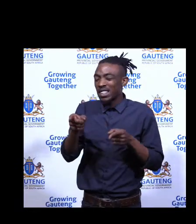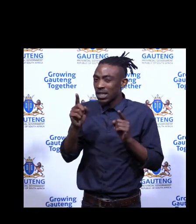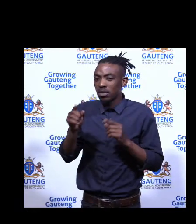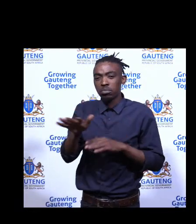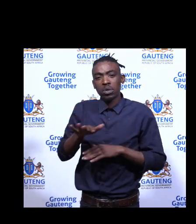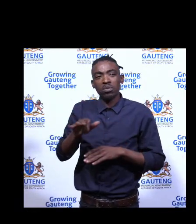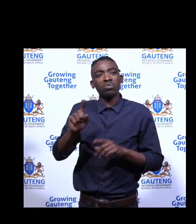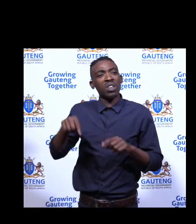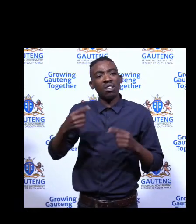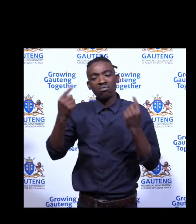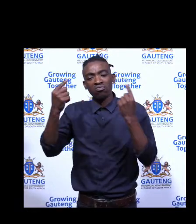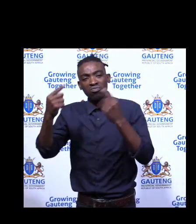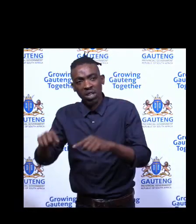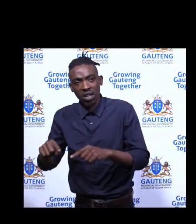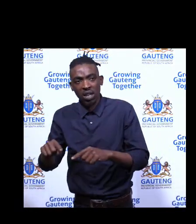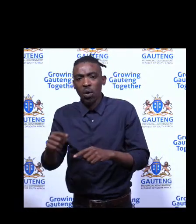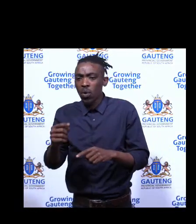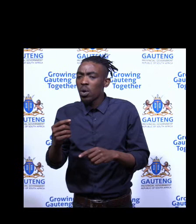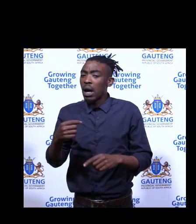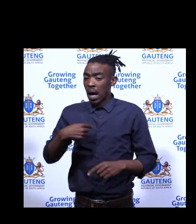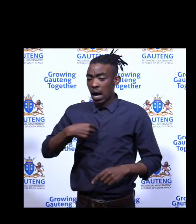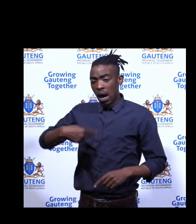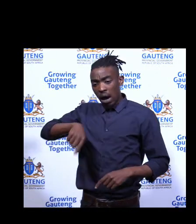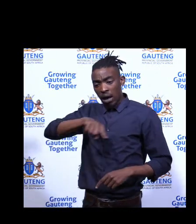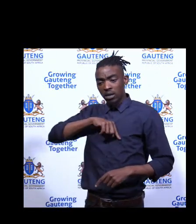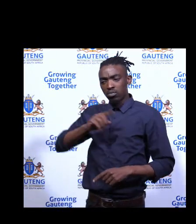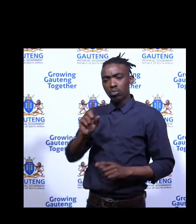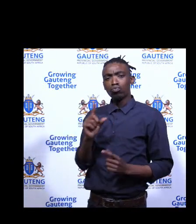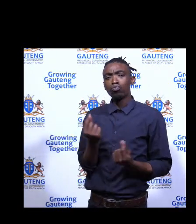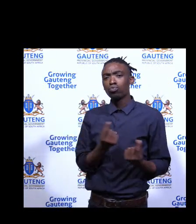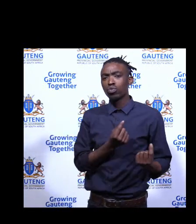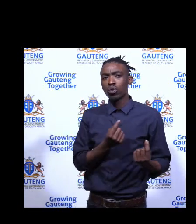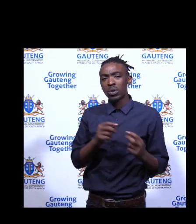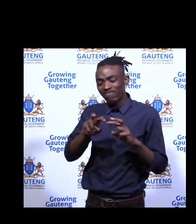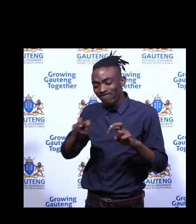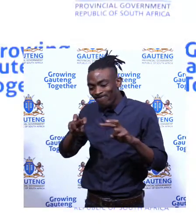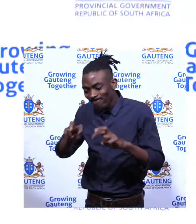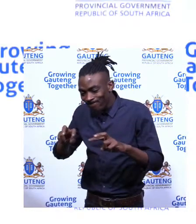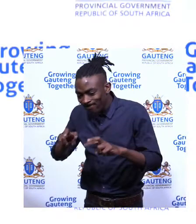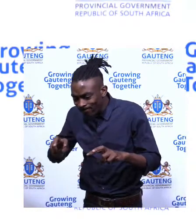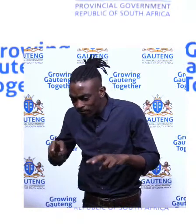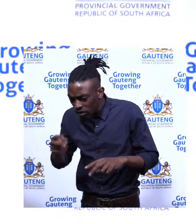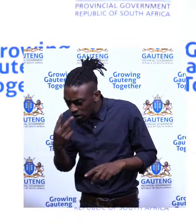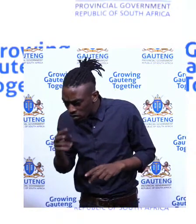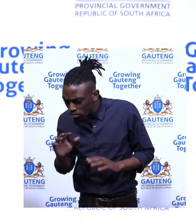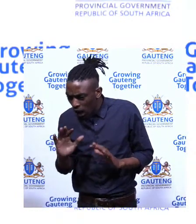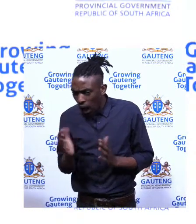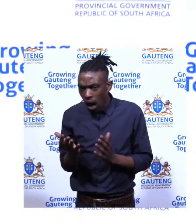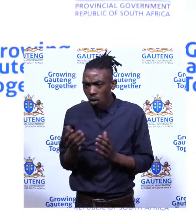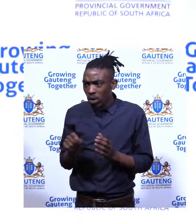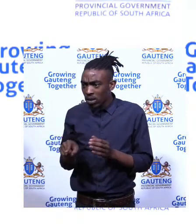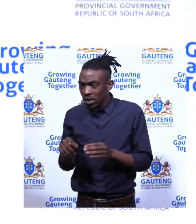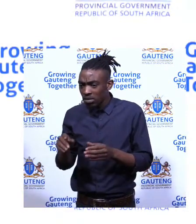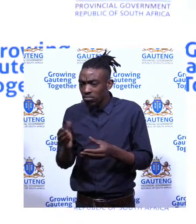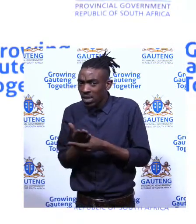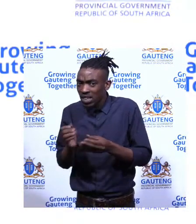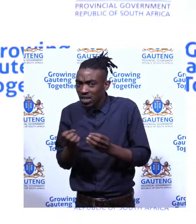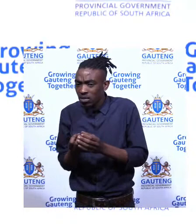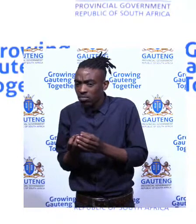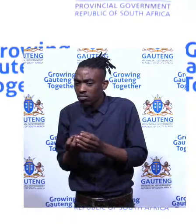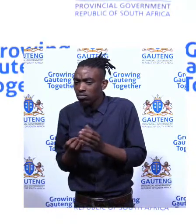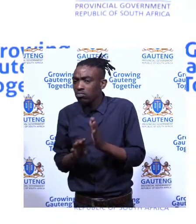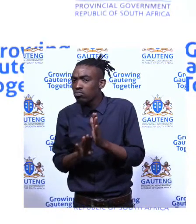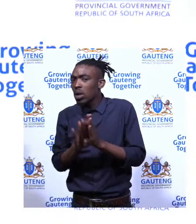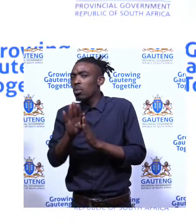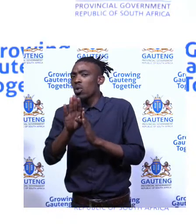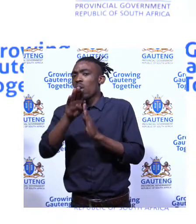after careful analysis of the data, is that that apparent increase and downturn is the result of